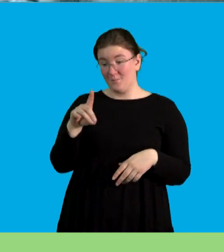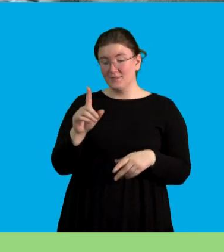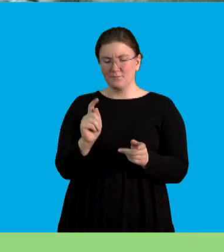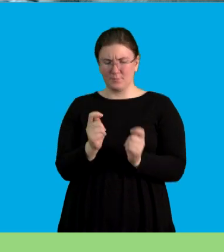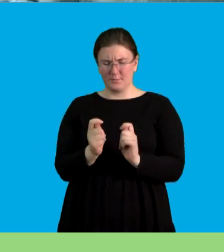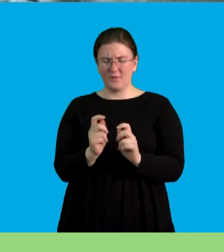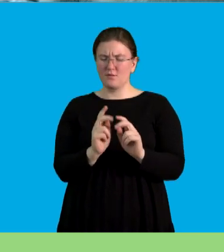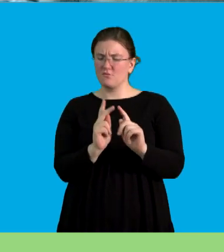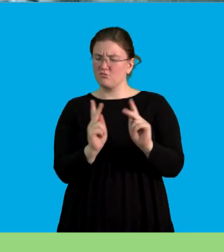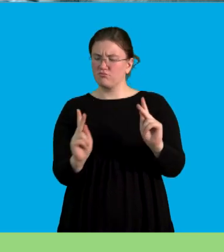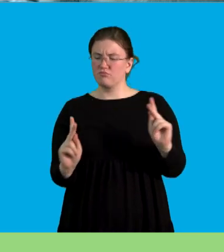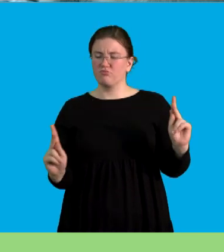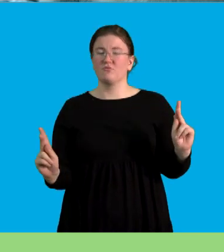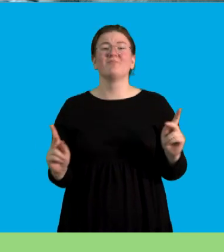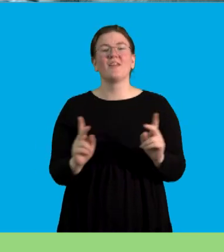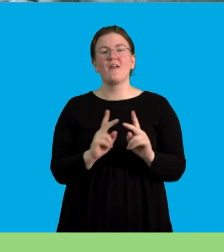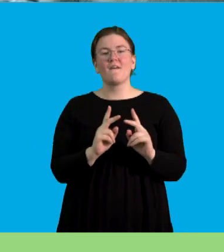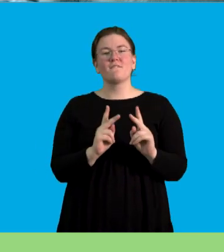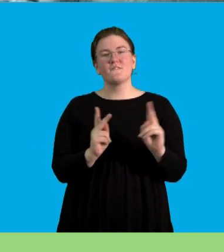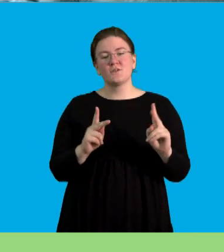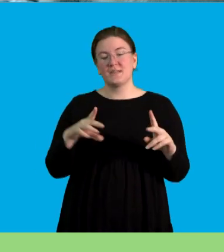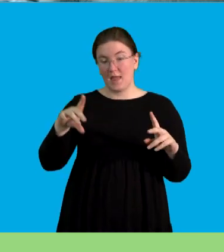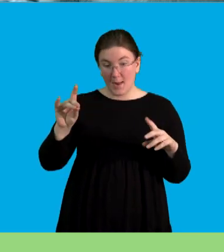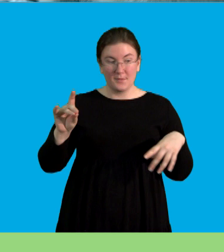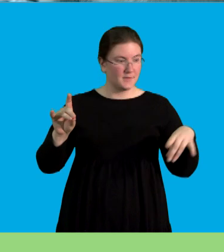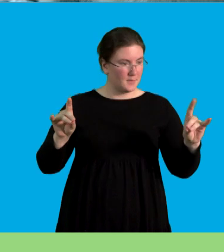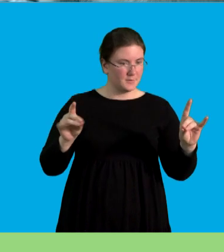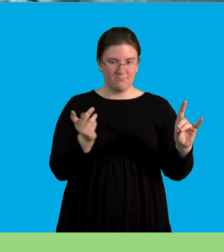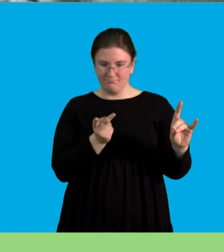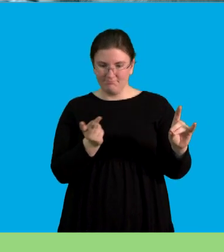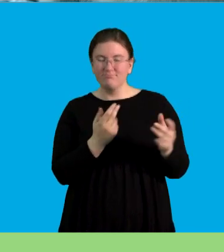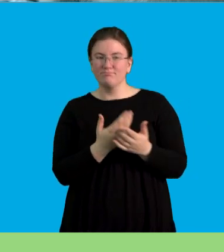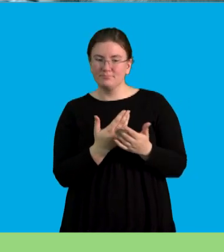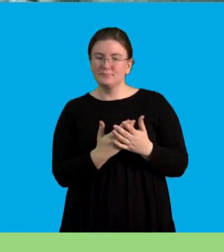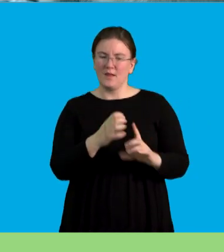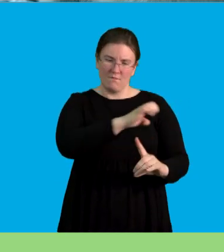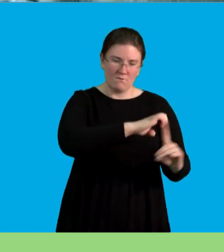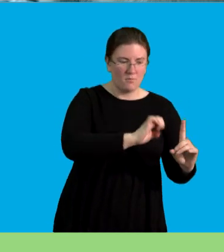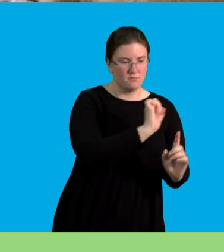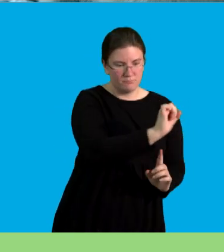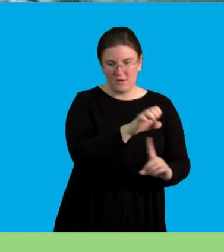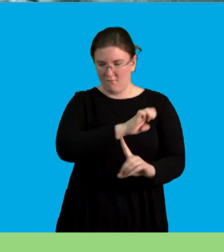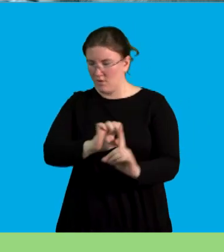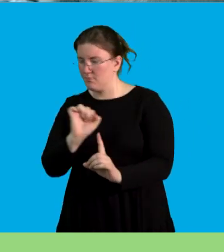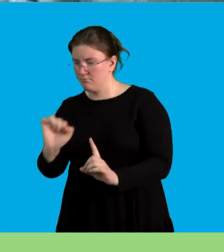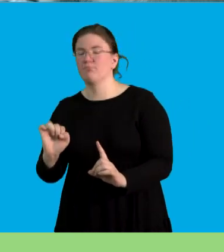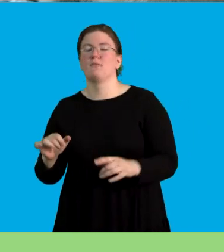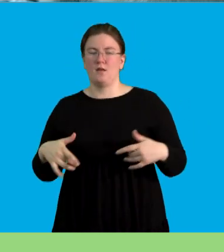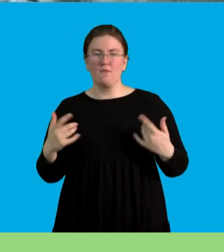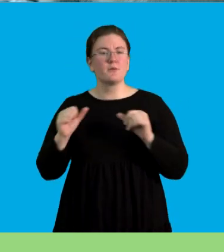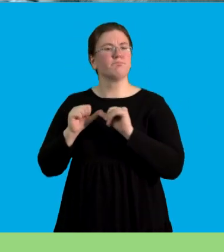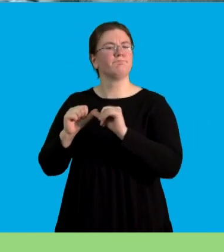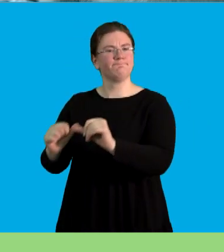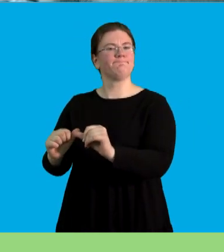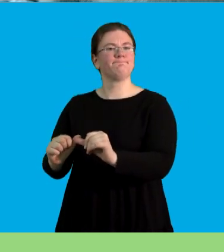enabled different species to live and function in different areas. Let us have a look at some of the animals that live